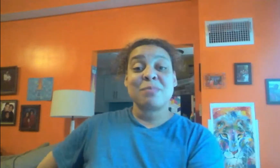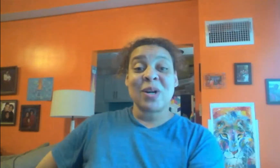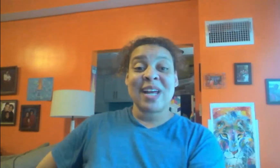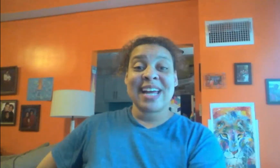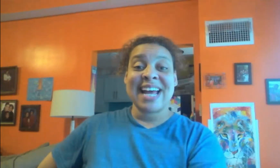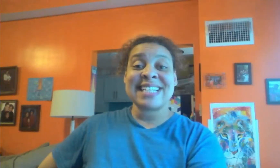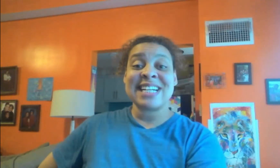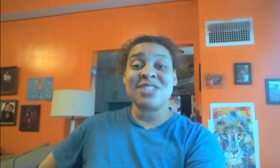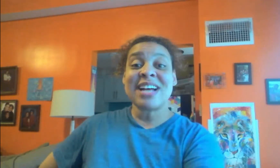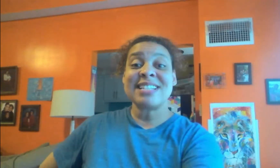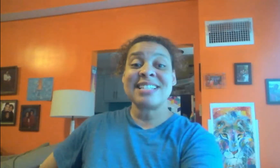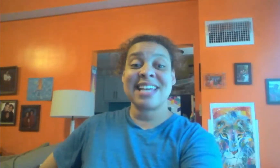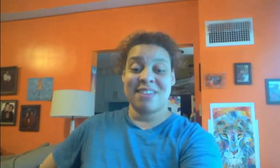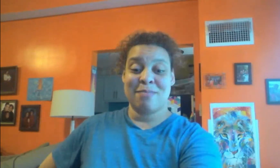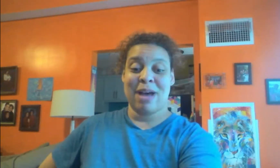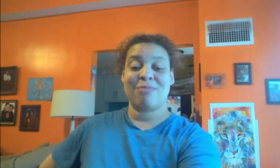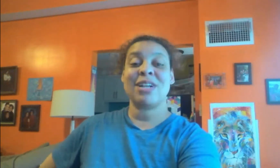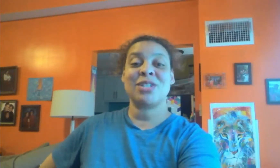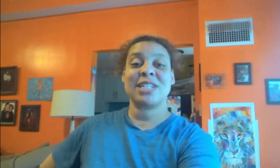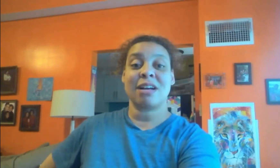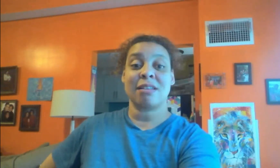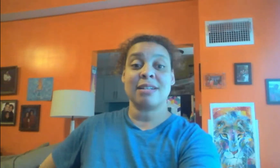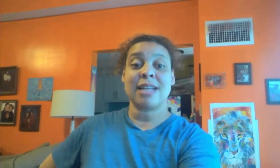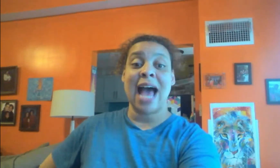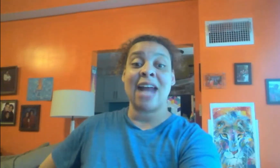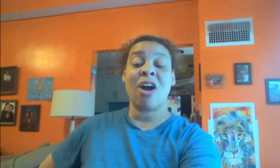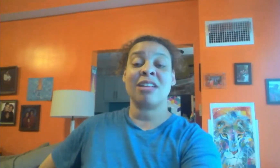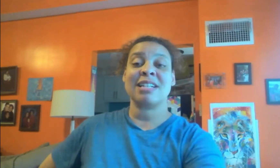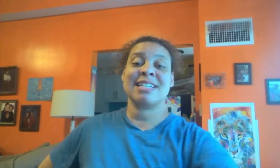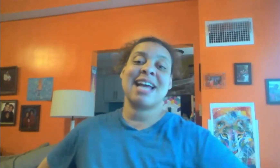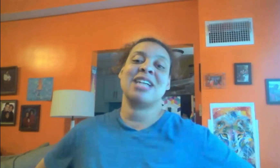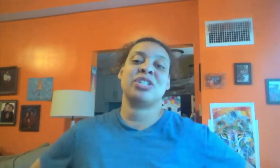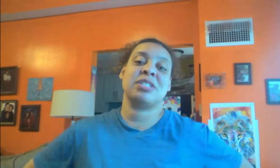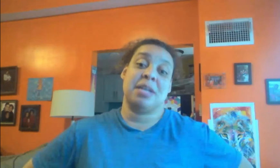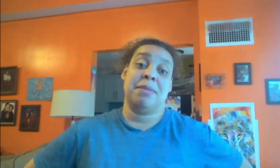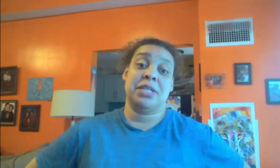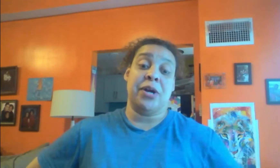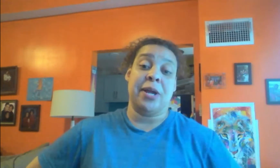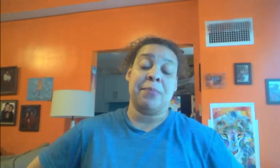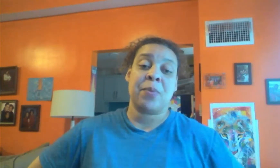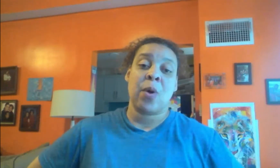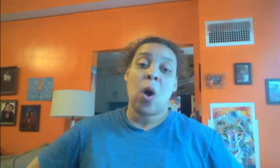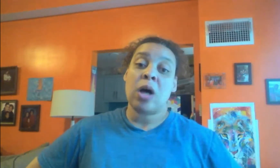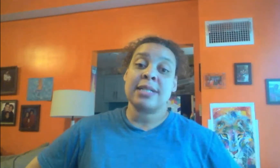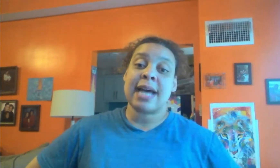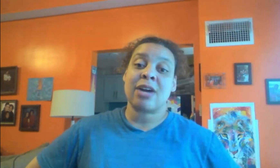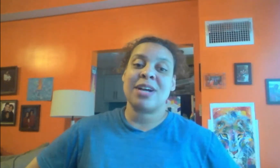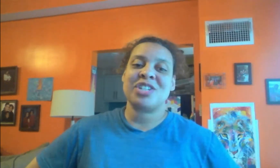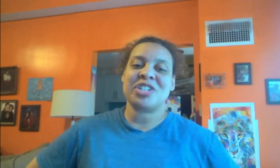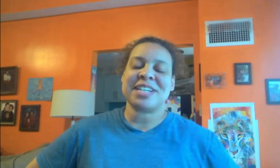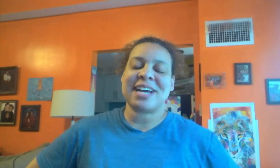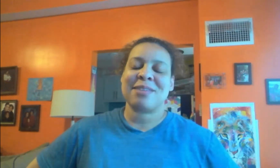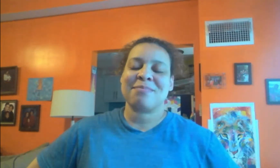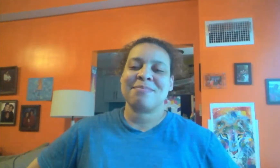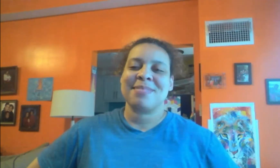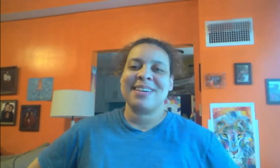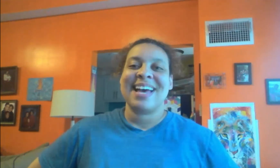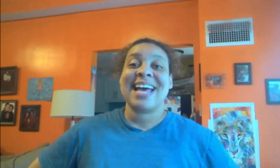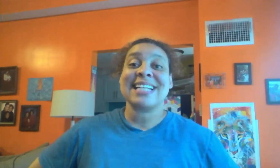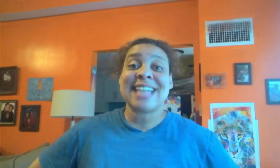Our reading this morning is an address given by Frederick Douglass at Arlington National Cemetery on Decoration